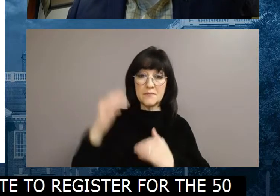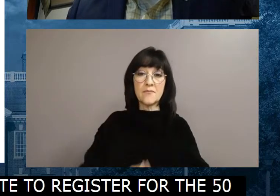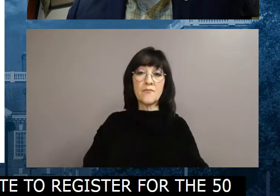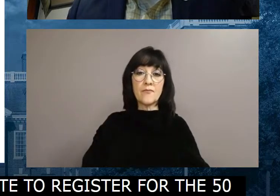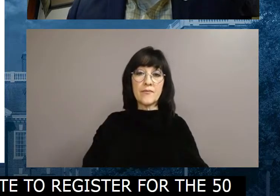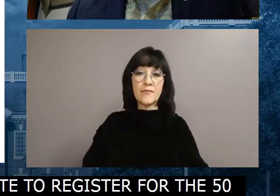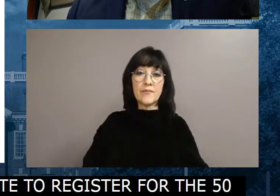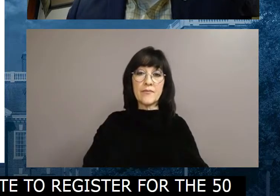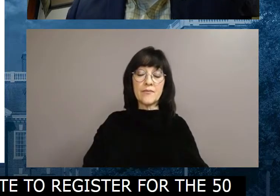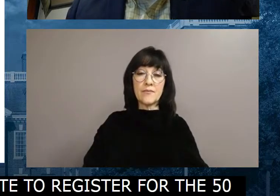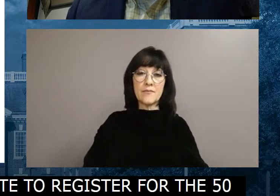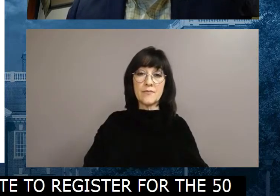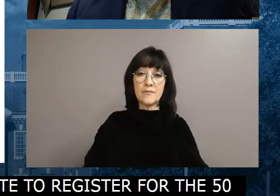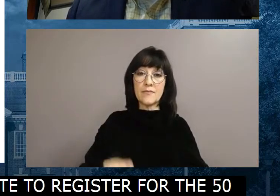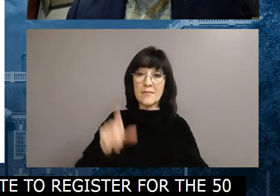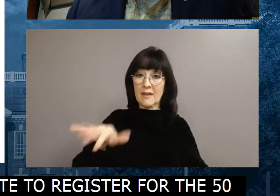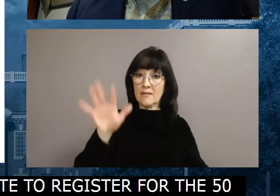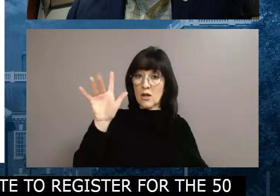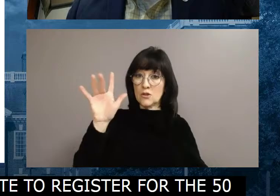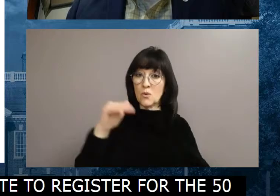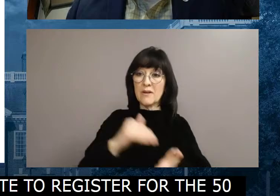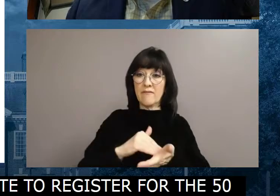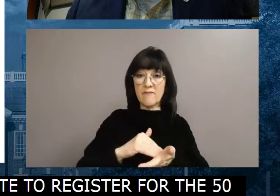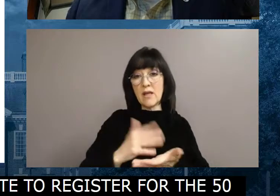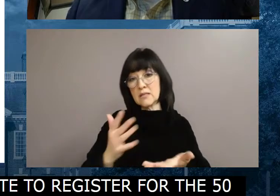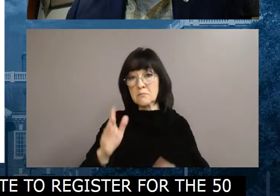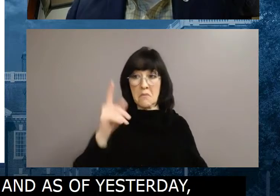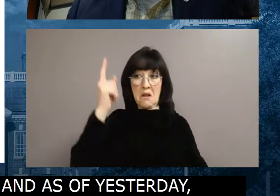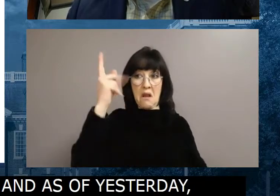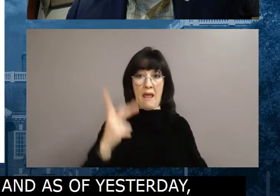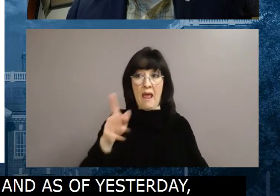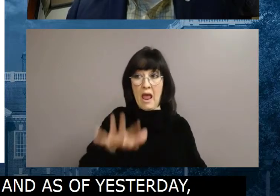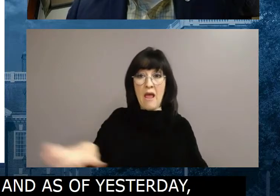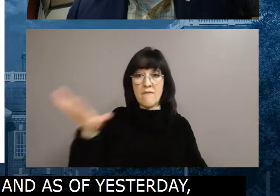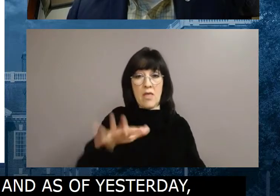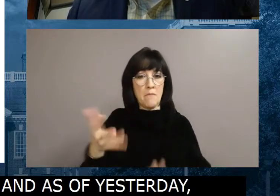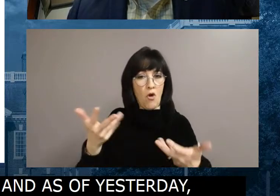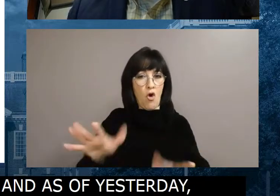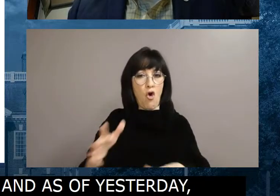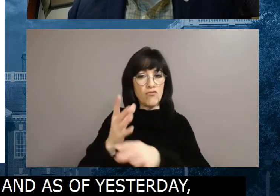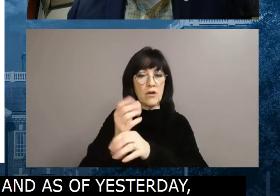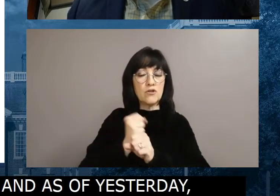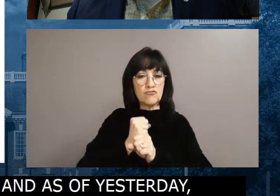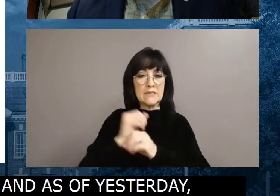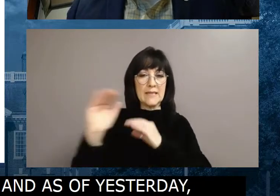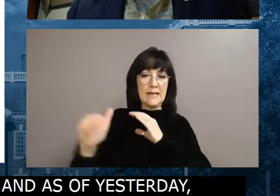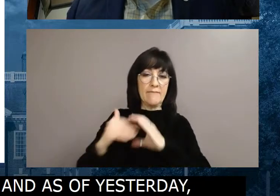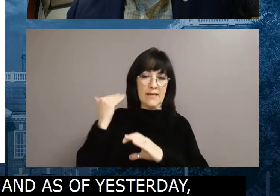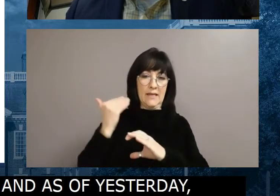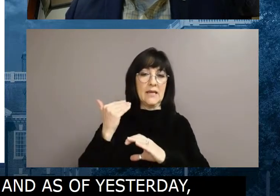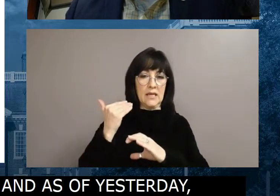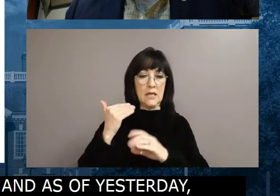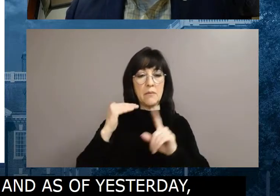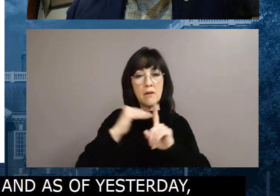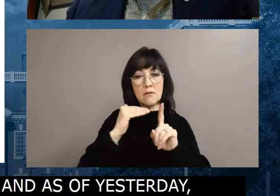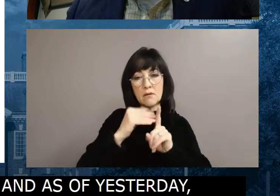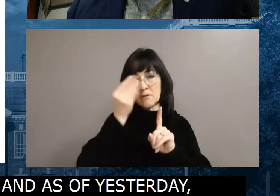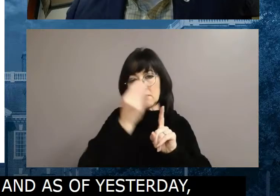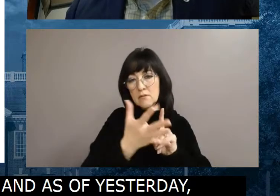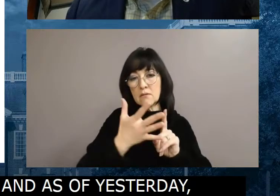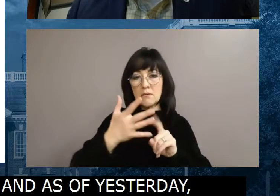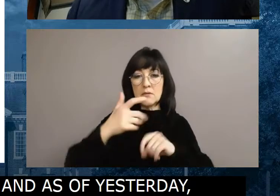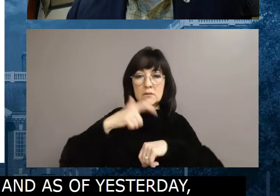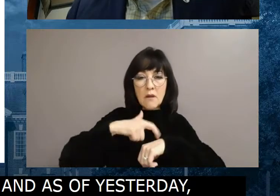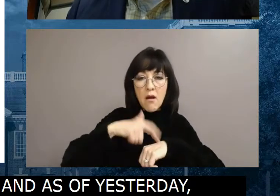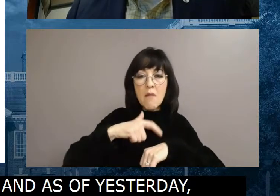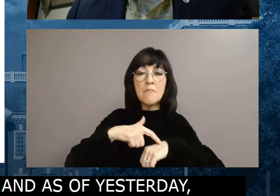those 25,000, about half of them have already received an invite, and some took advantage of it this weekend or through events this week. But by